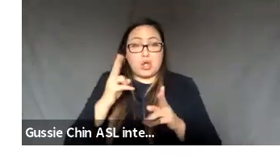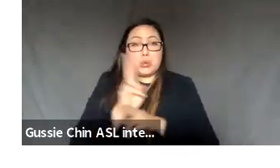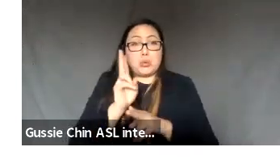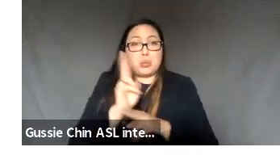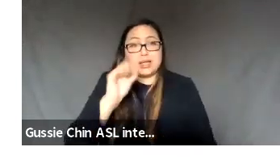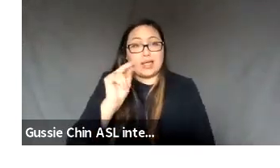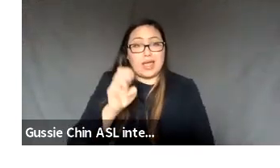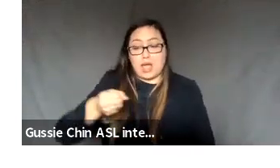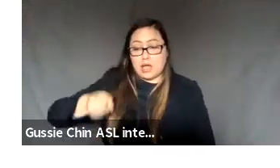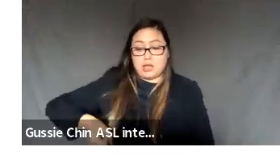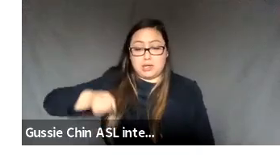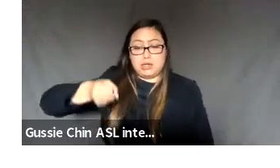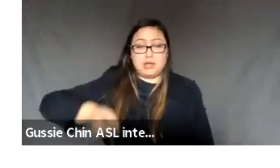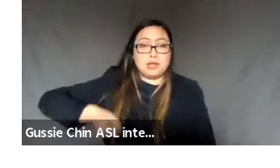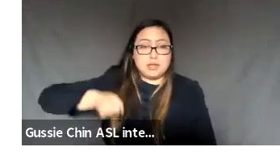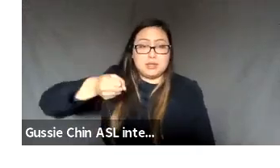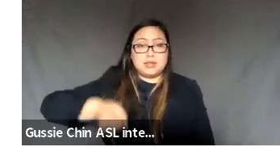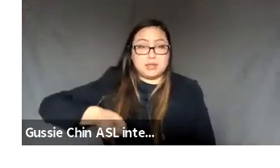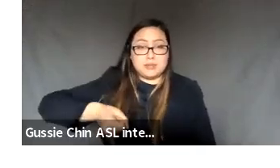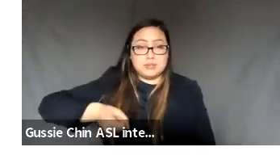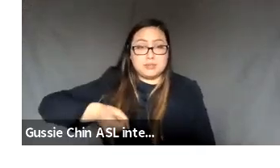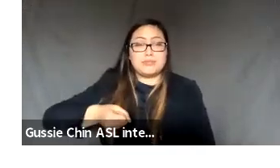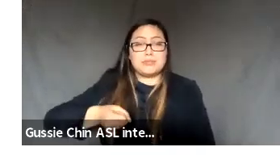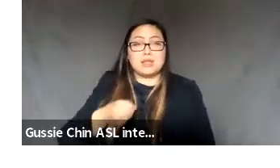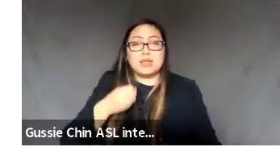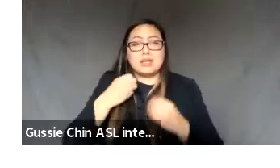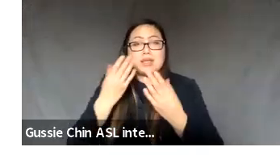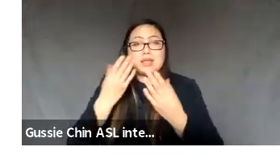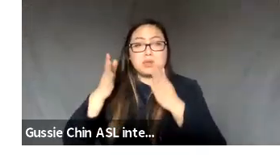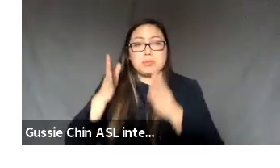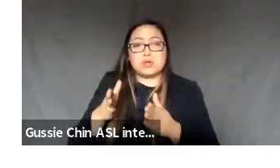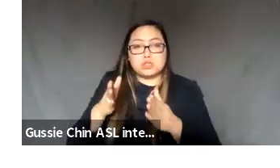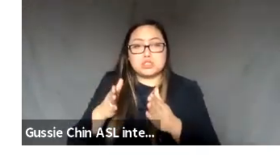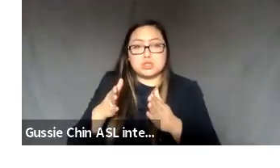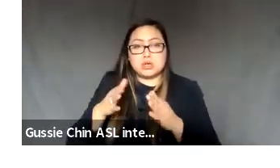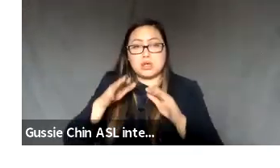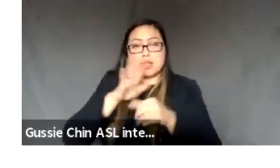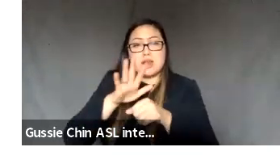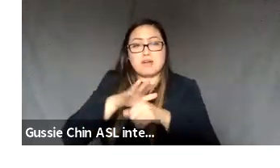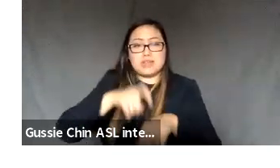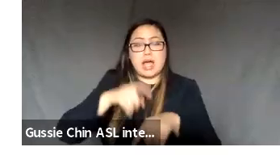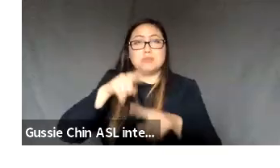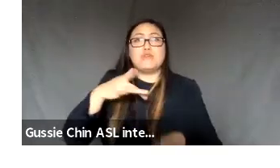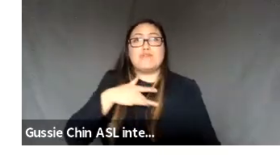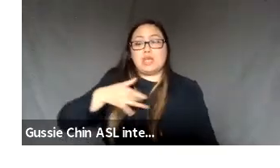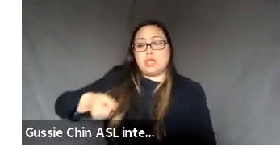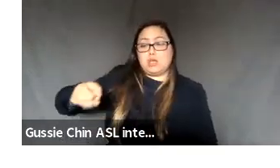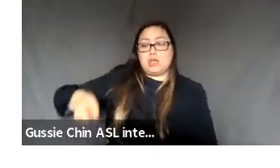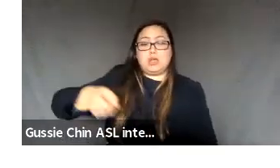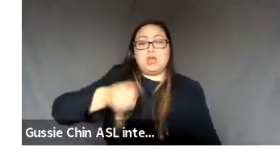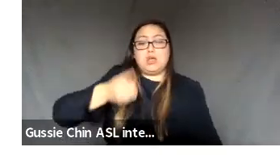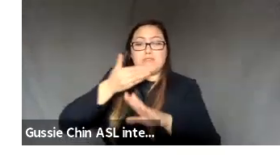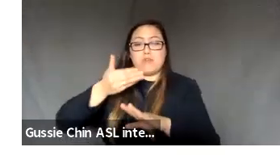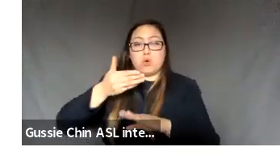elements is in the detectable range, it gives a person sufficient time to detect the element with the cane before there is